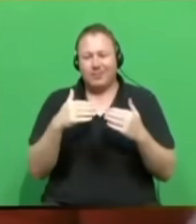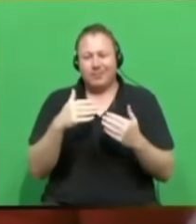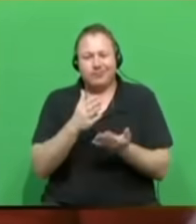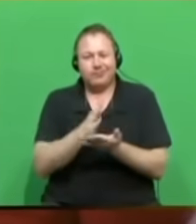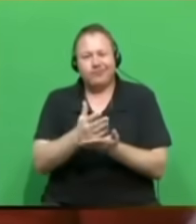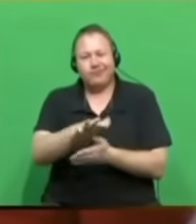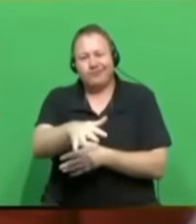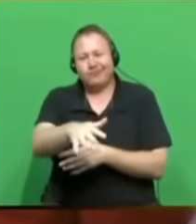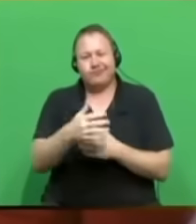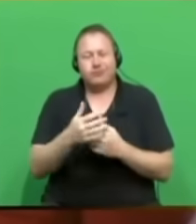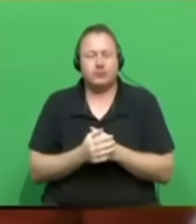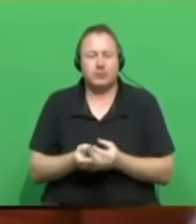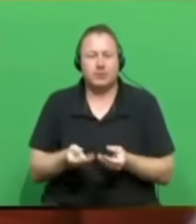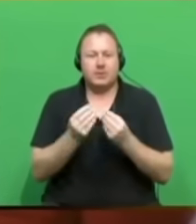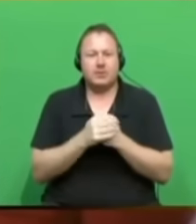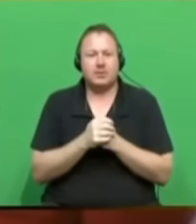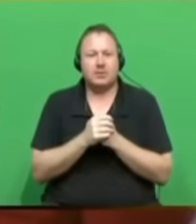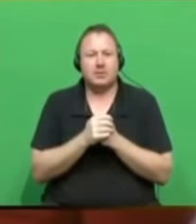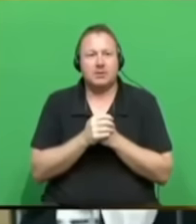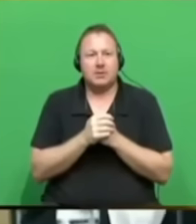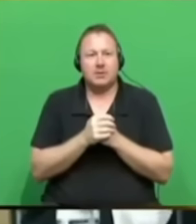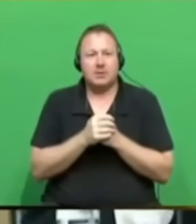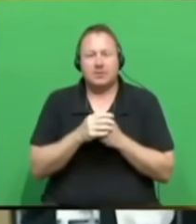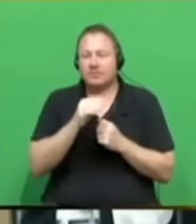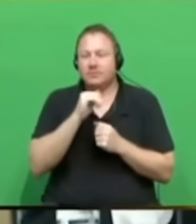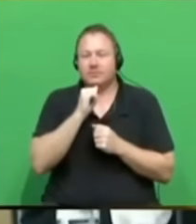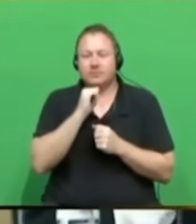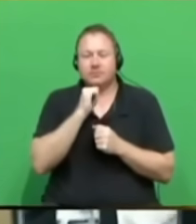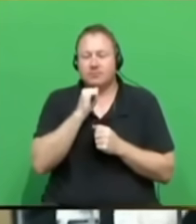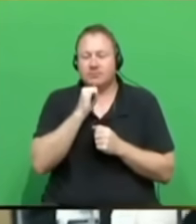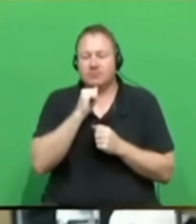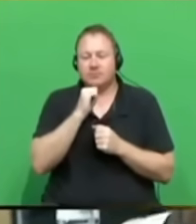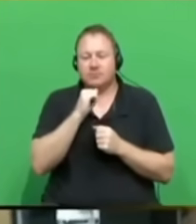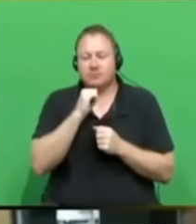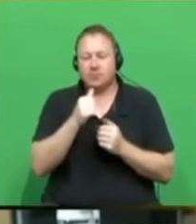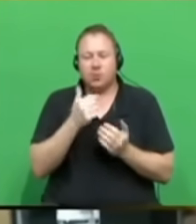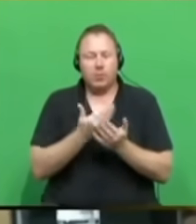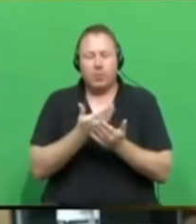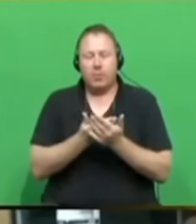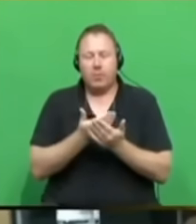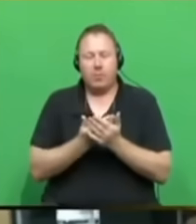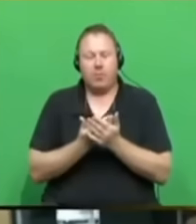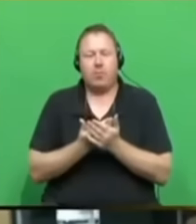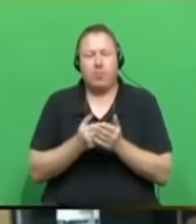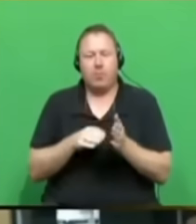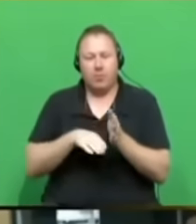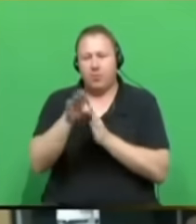proven now that you are beyond rehabilitation for anyone to believe that you can perform better.